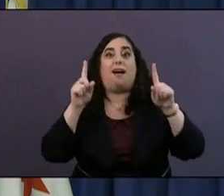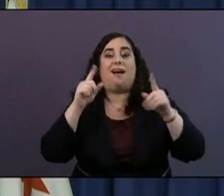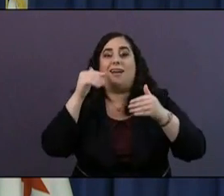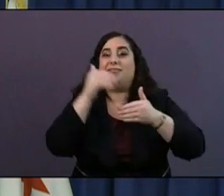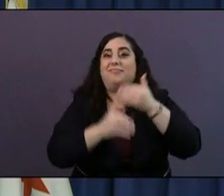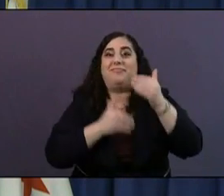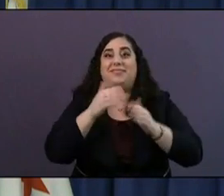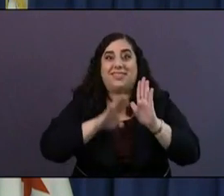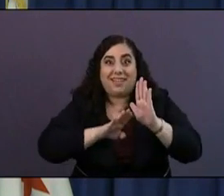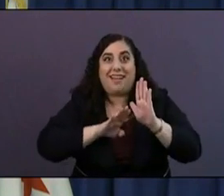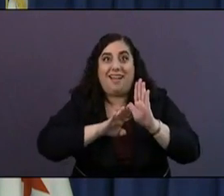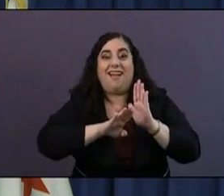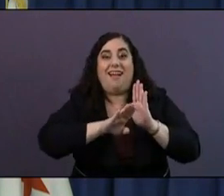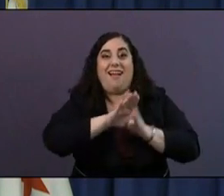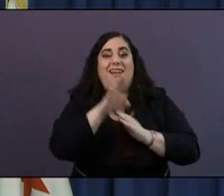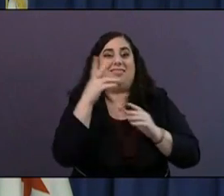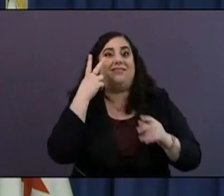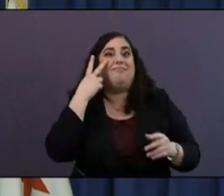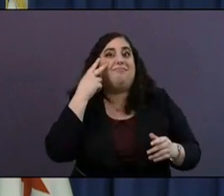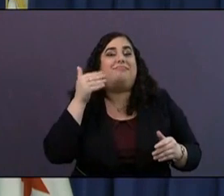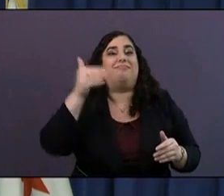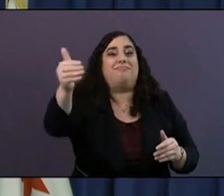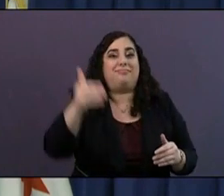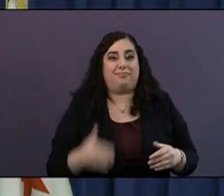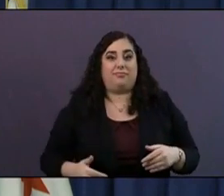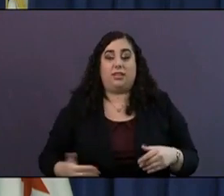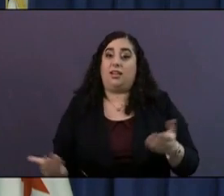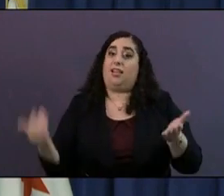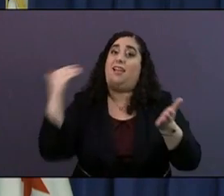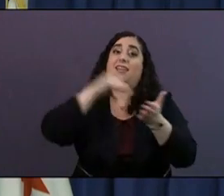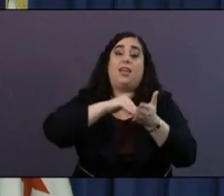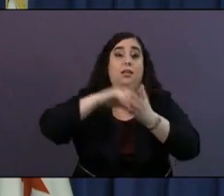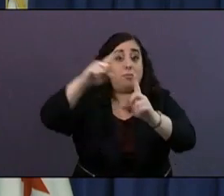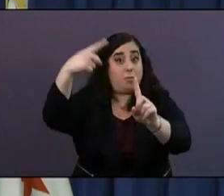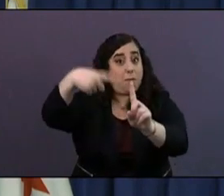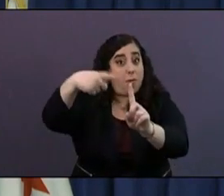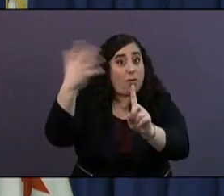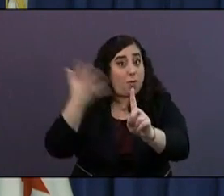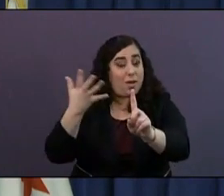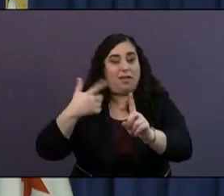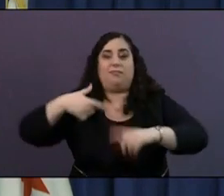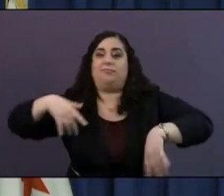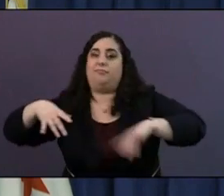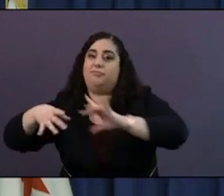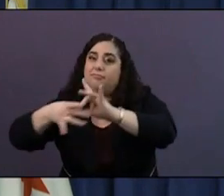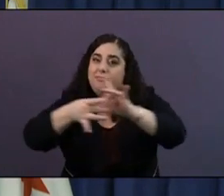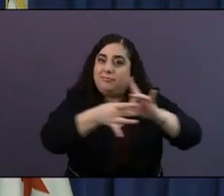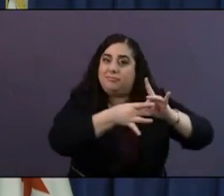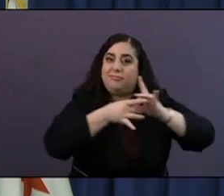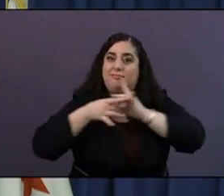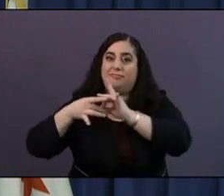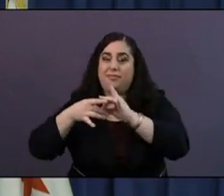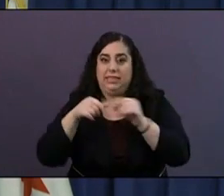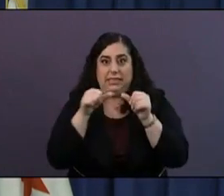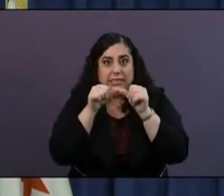take for granted, and that we will work, as I said earlier, to ensure that we keep these gains and don't go